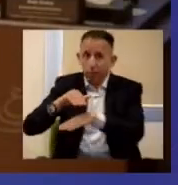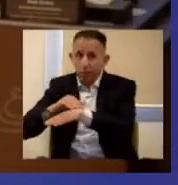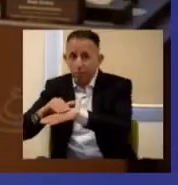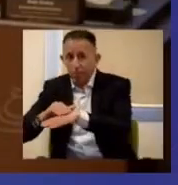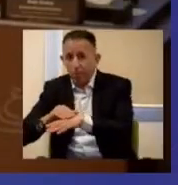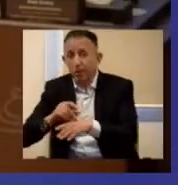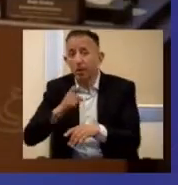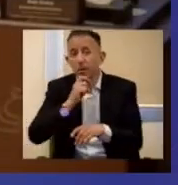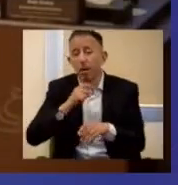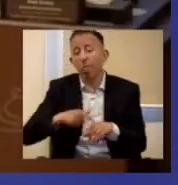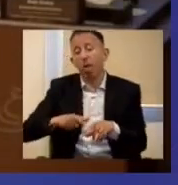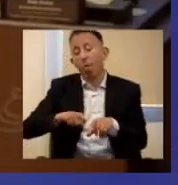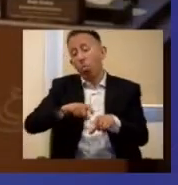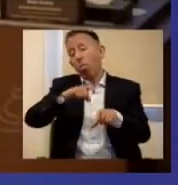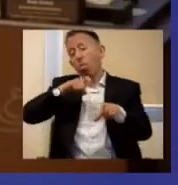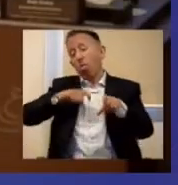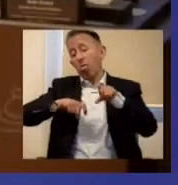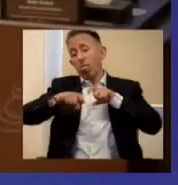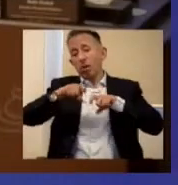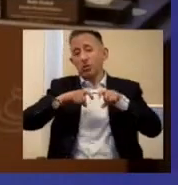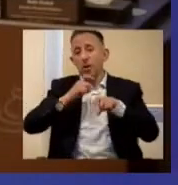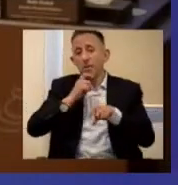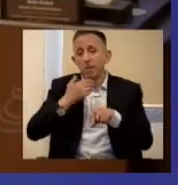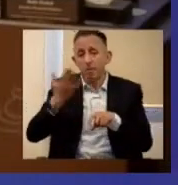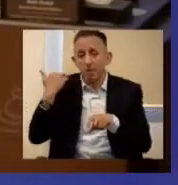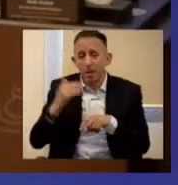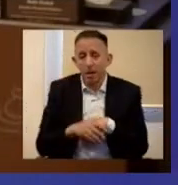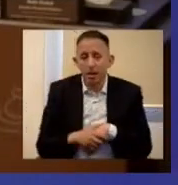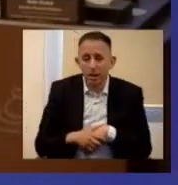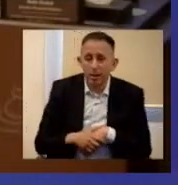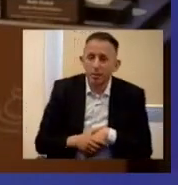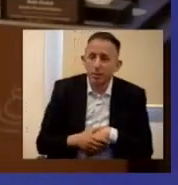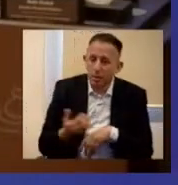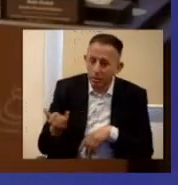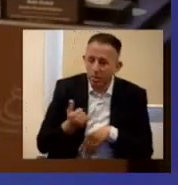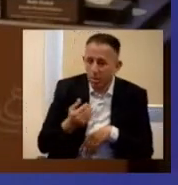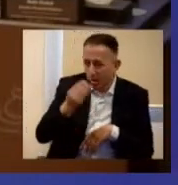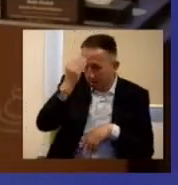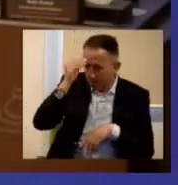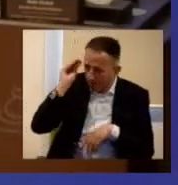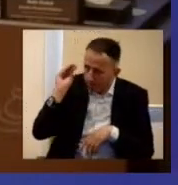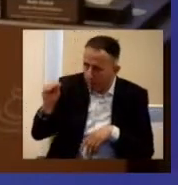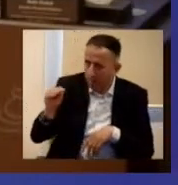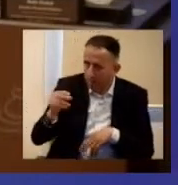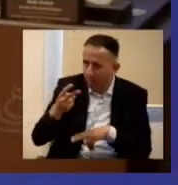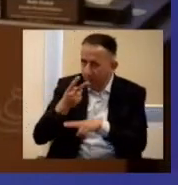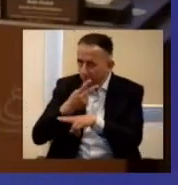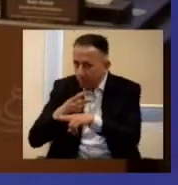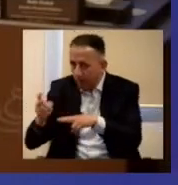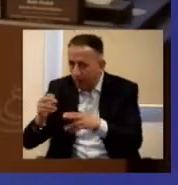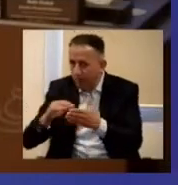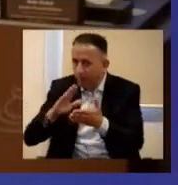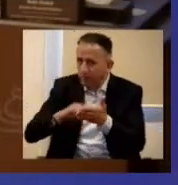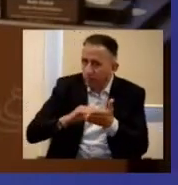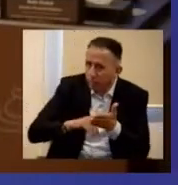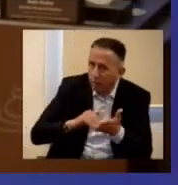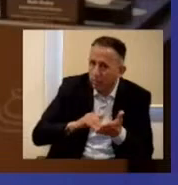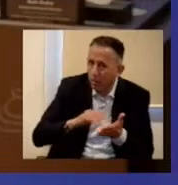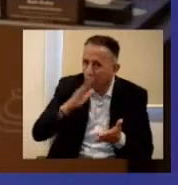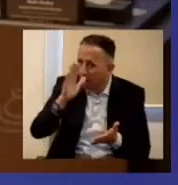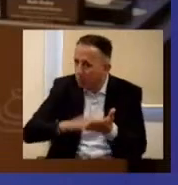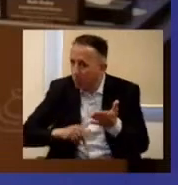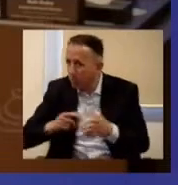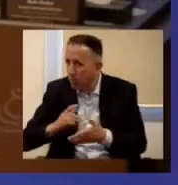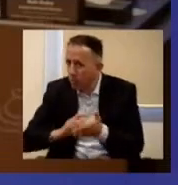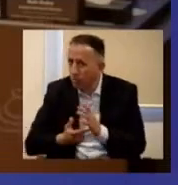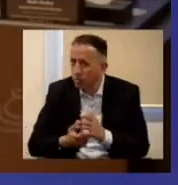threats and leaves some flexibility in considering what's a threat at this level and what's a threat at this level, and